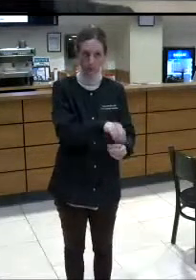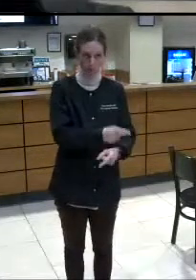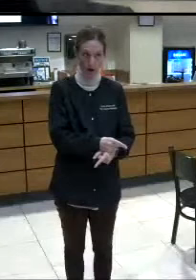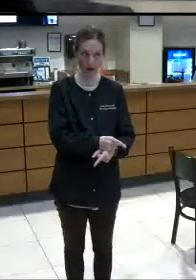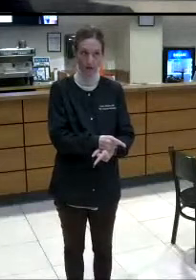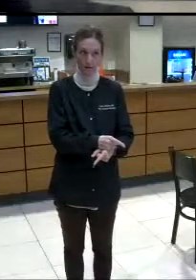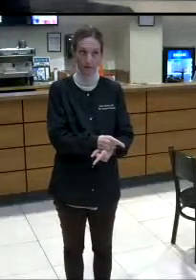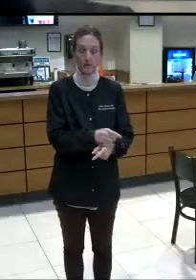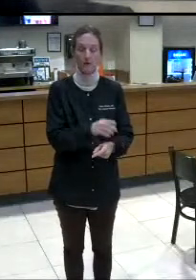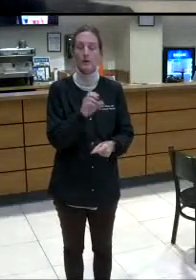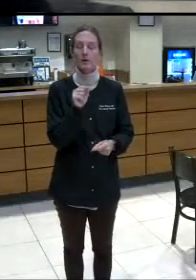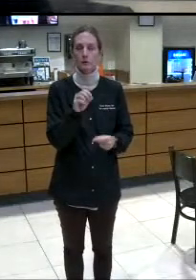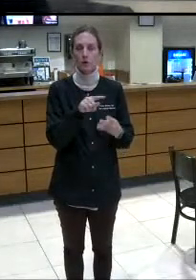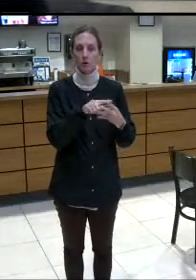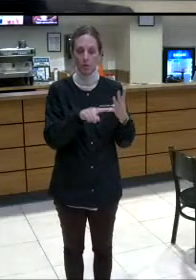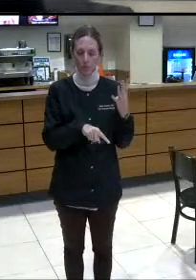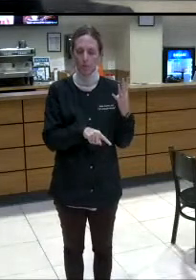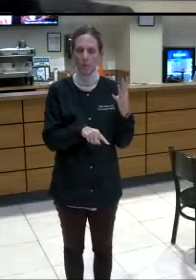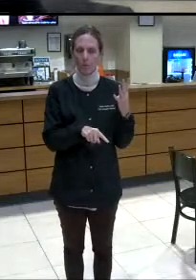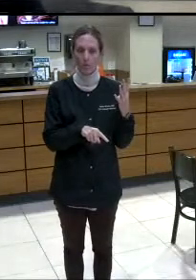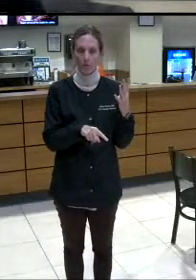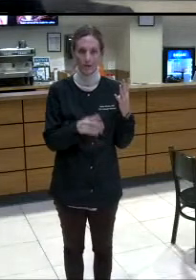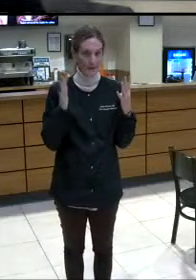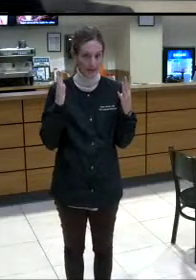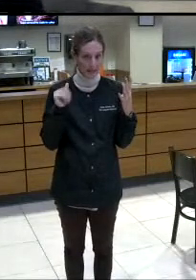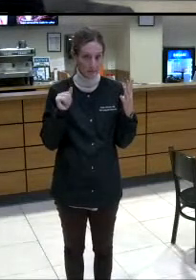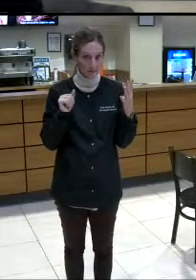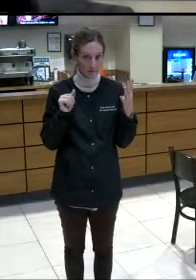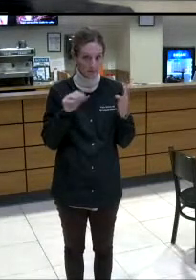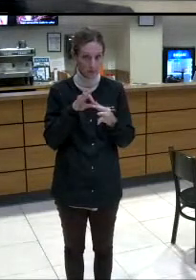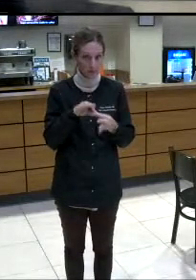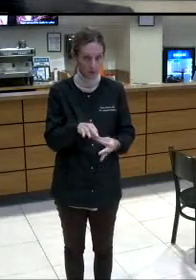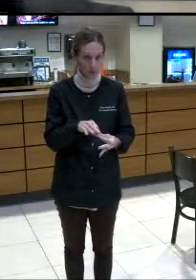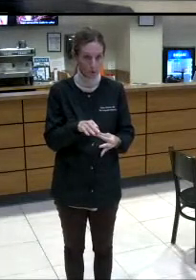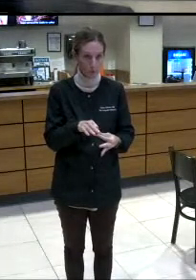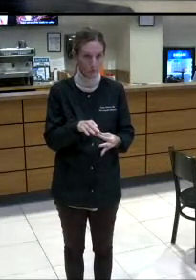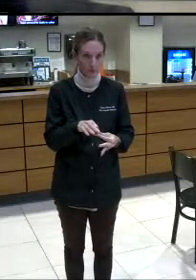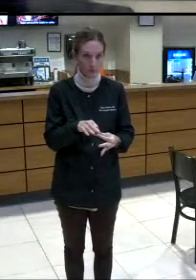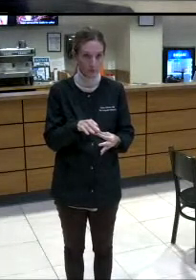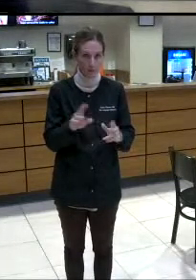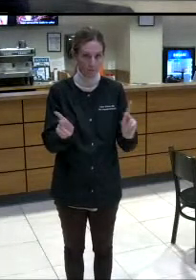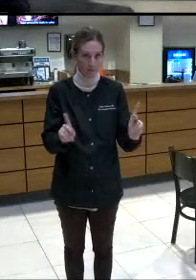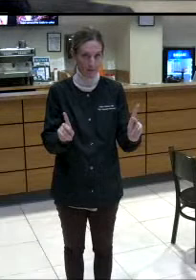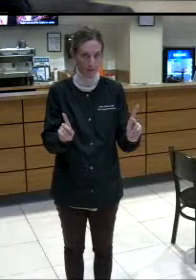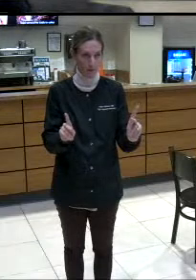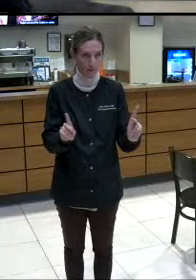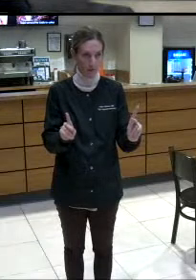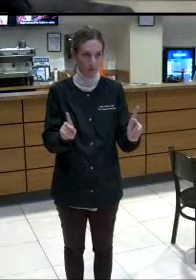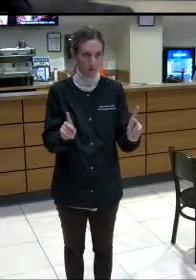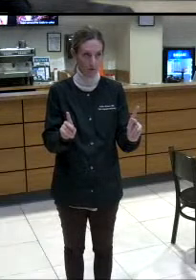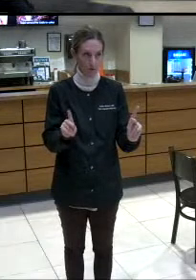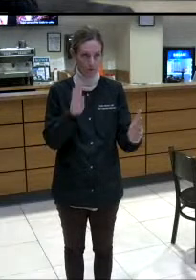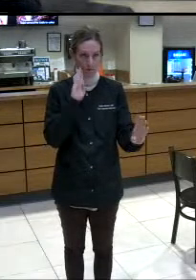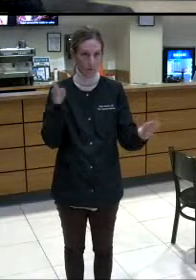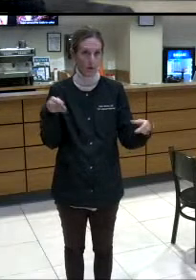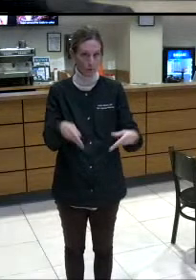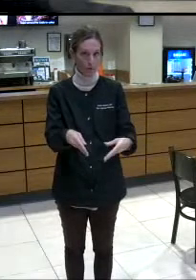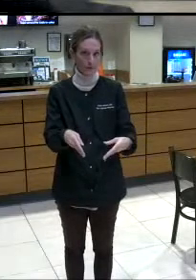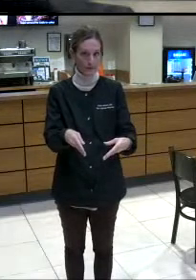And so is that it in terms of the people that are addressing this